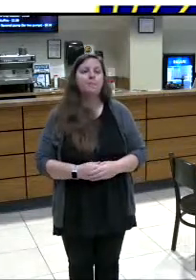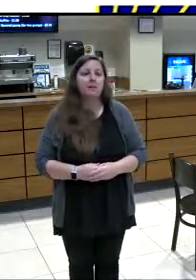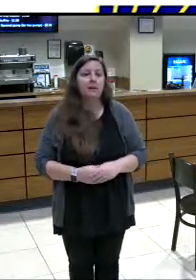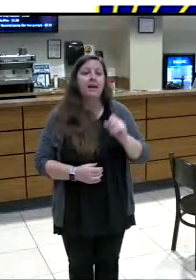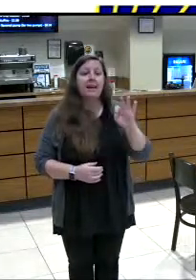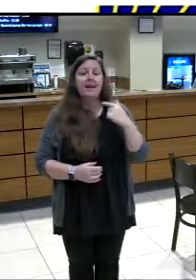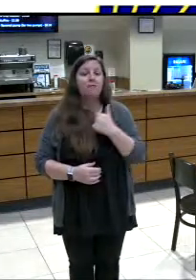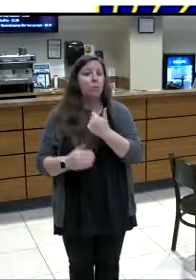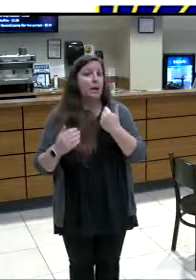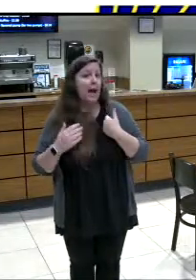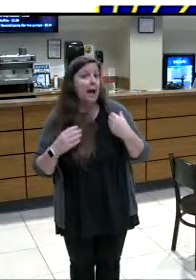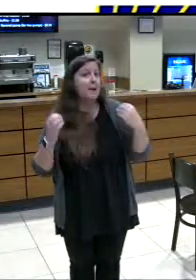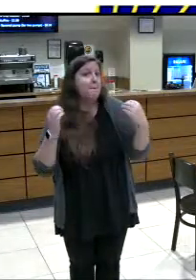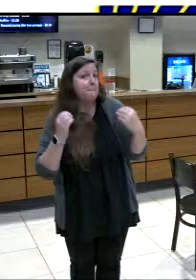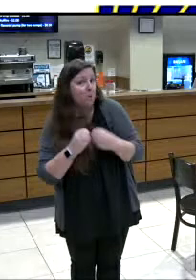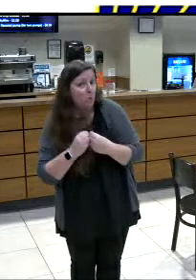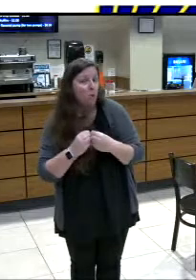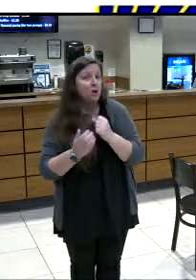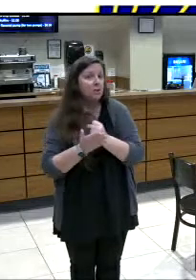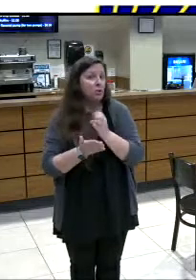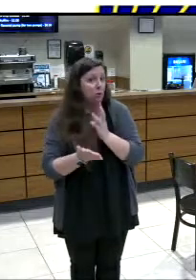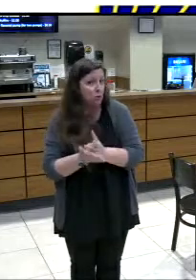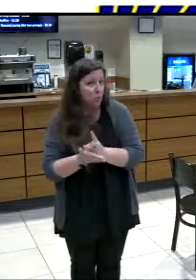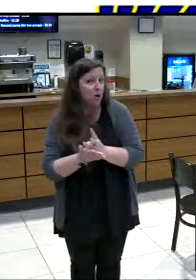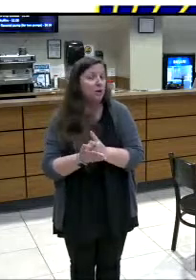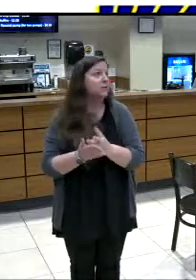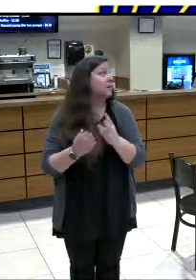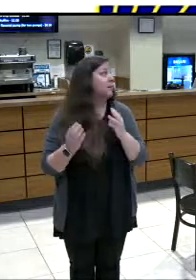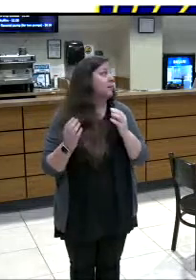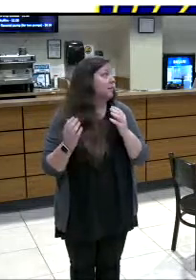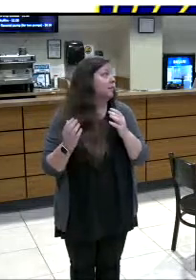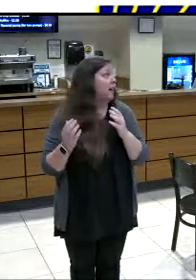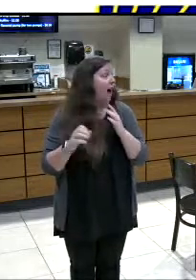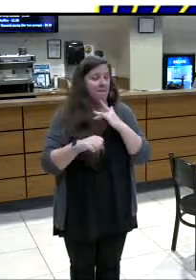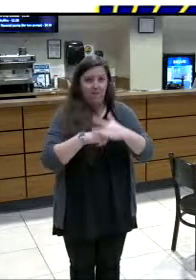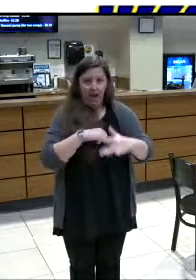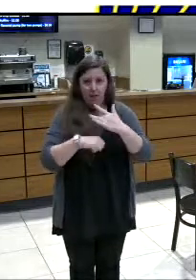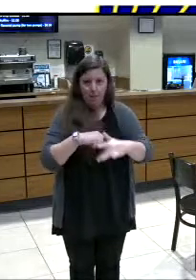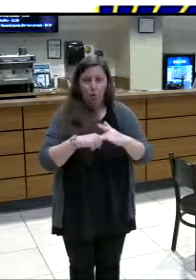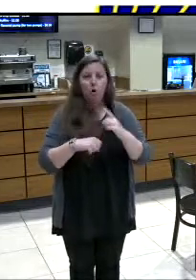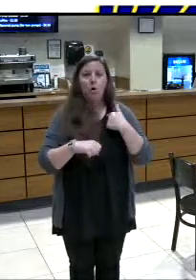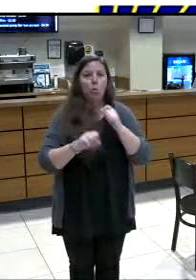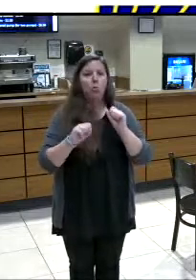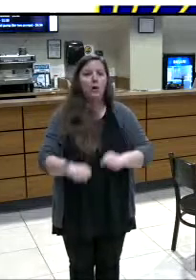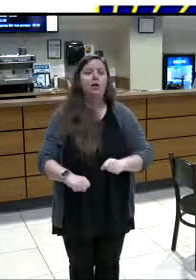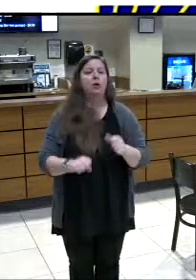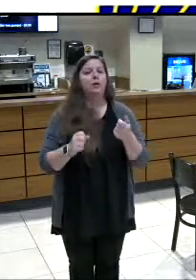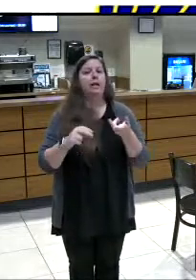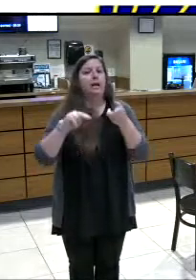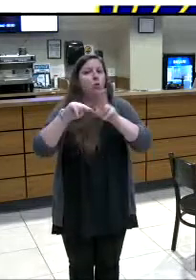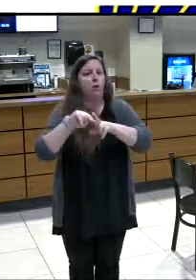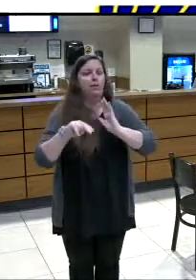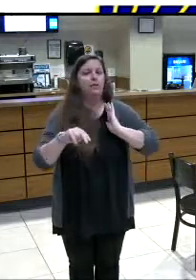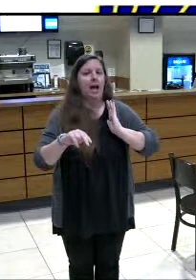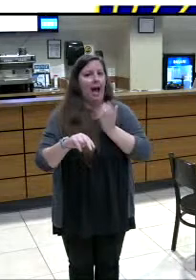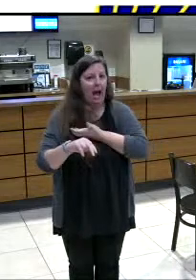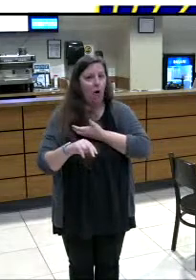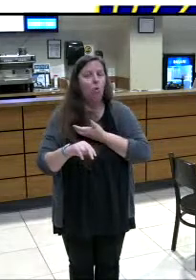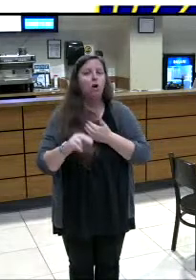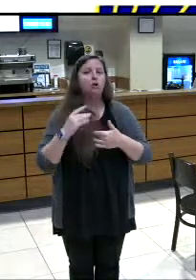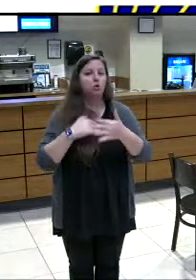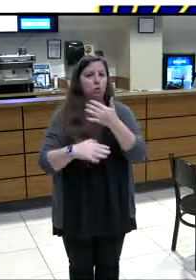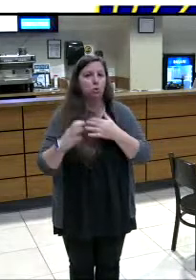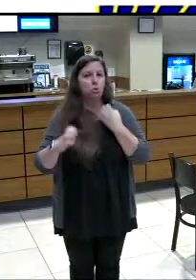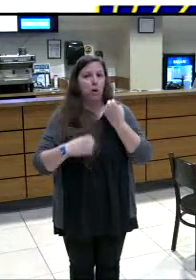we could definitely increase our tier 2 and tier 3 social emotional support. We could also